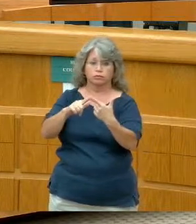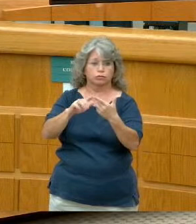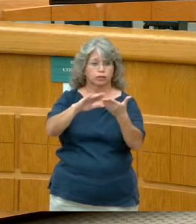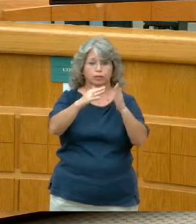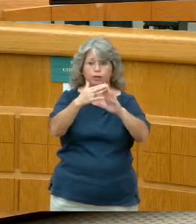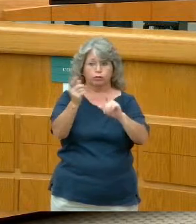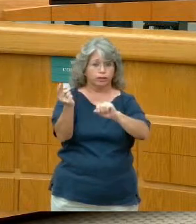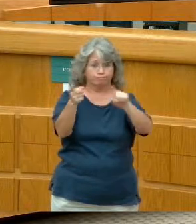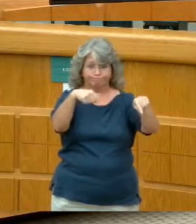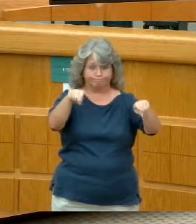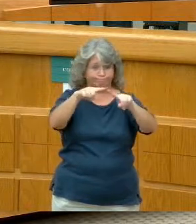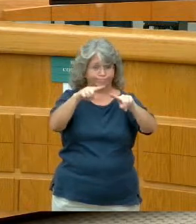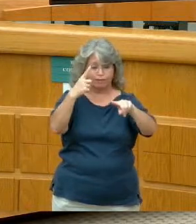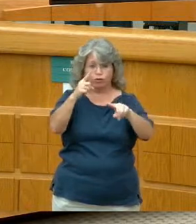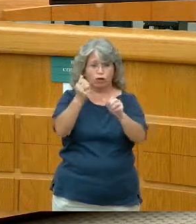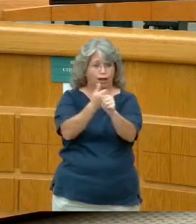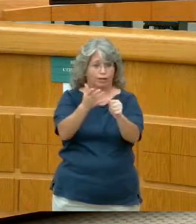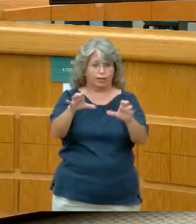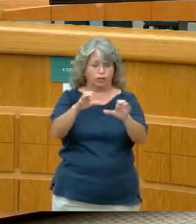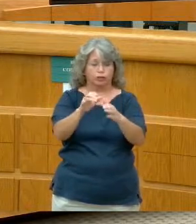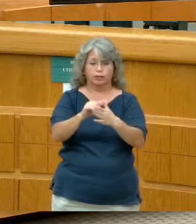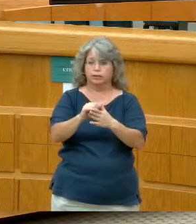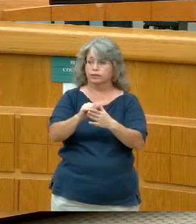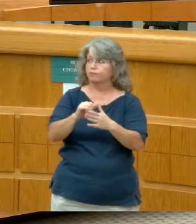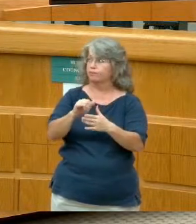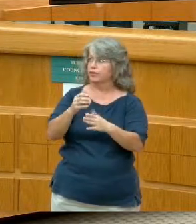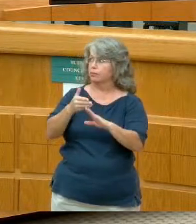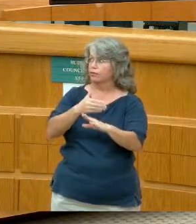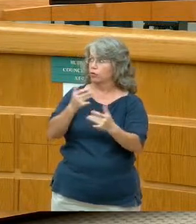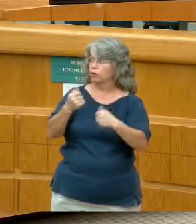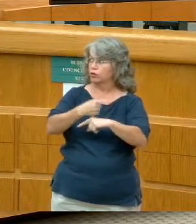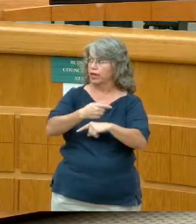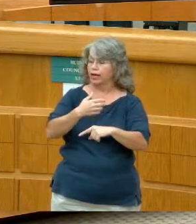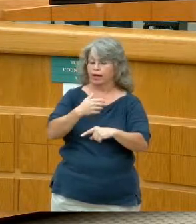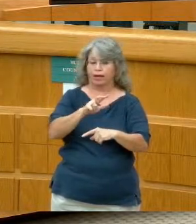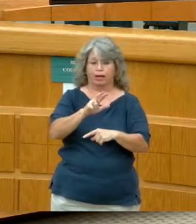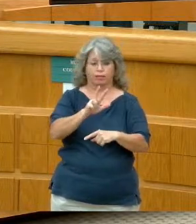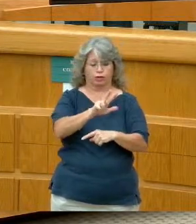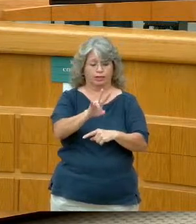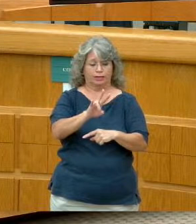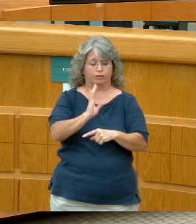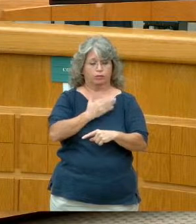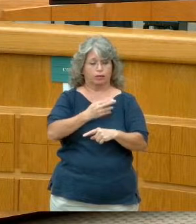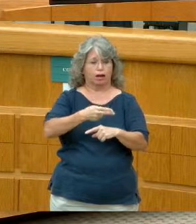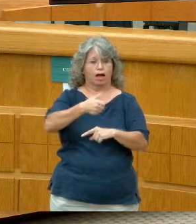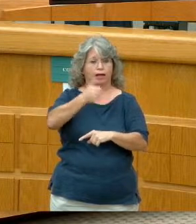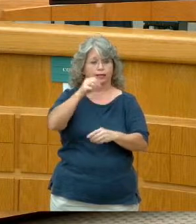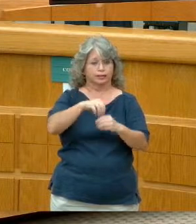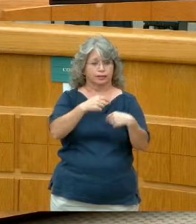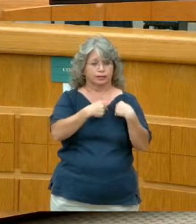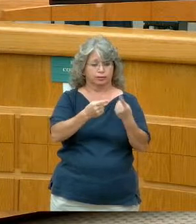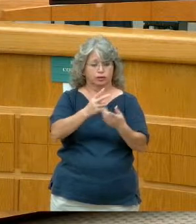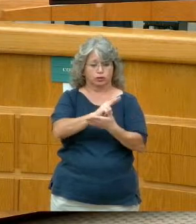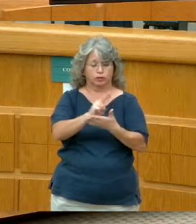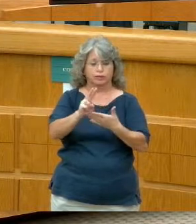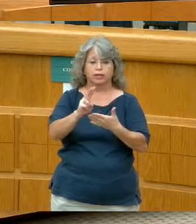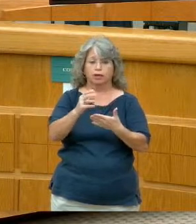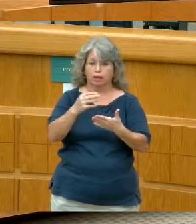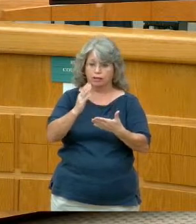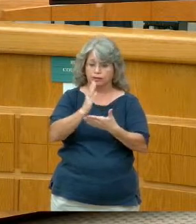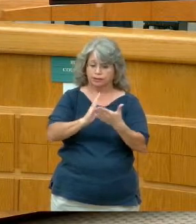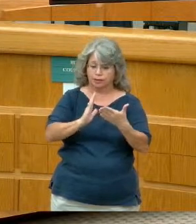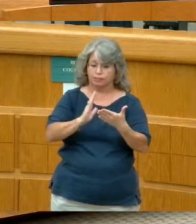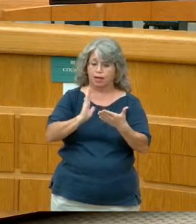community for everything that they are doing. So 37 was the high before today. The numbers actually went all the way down